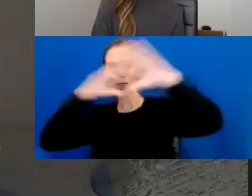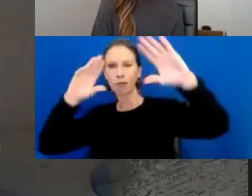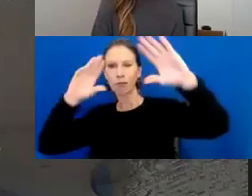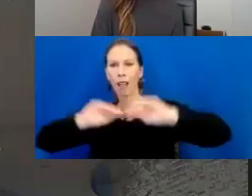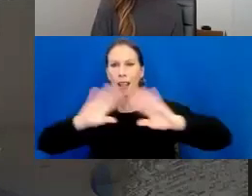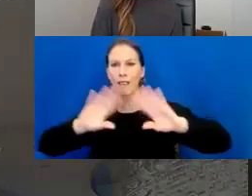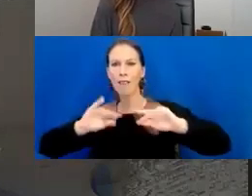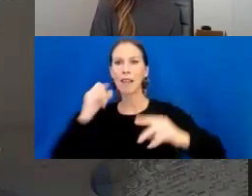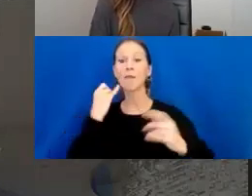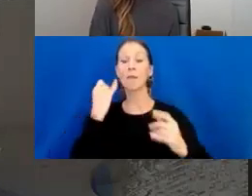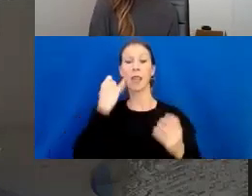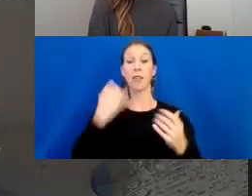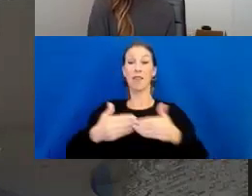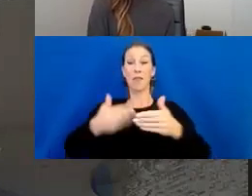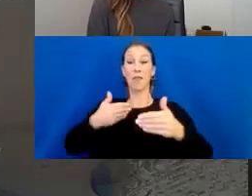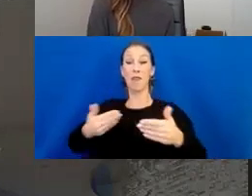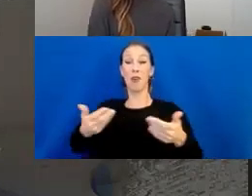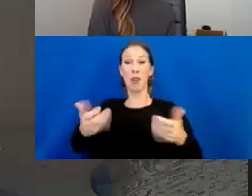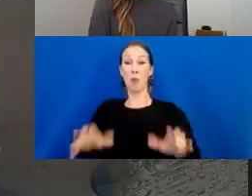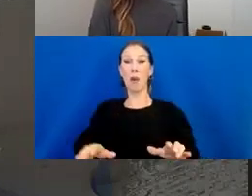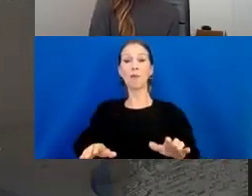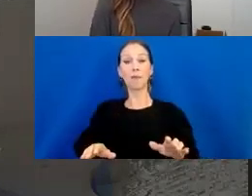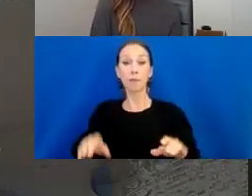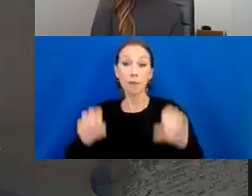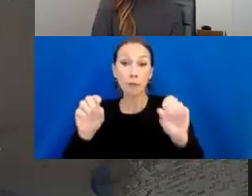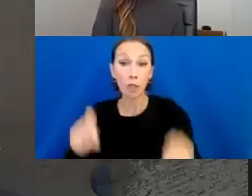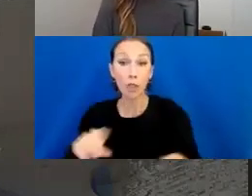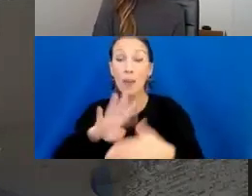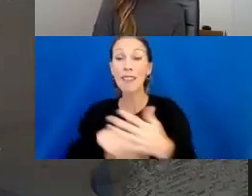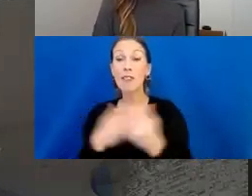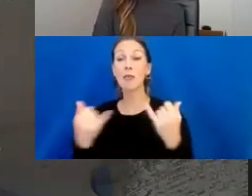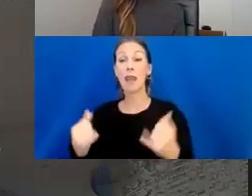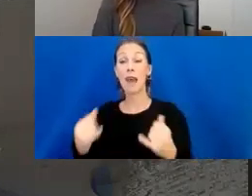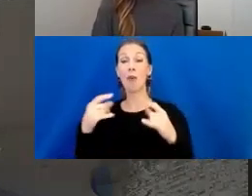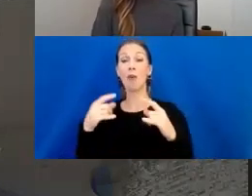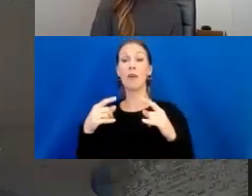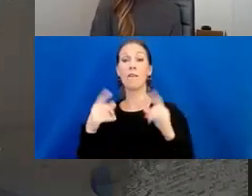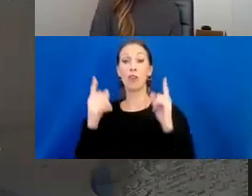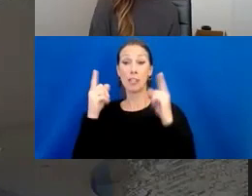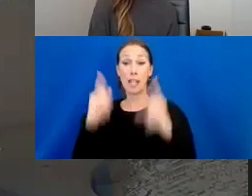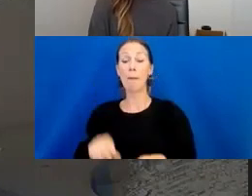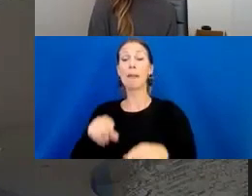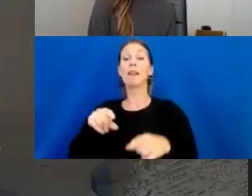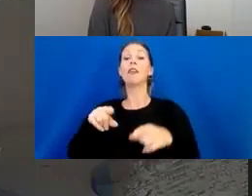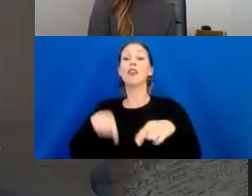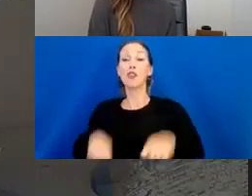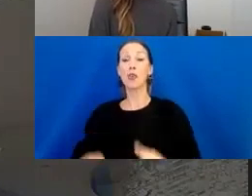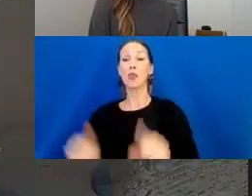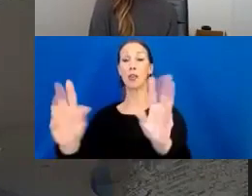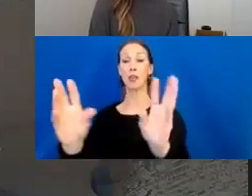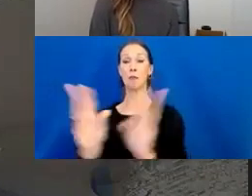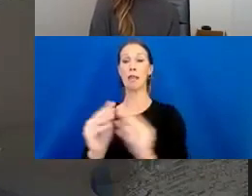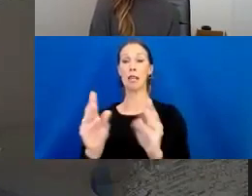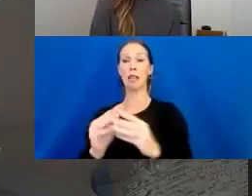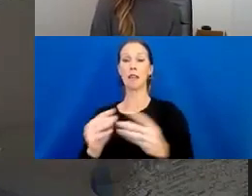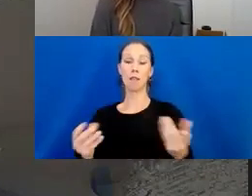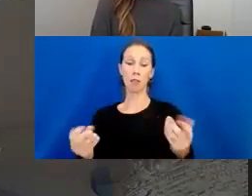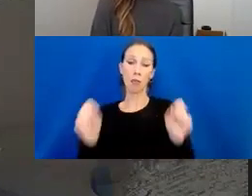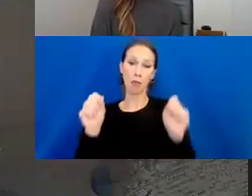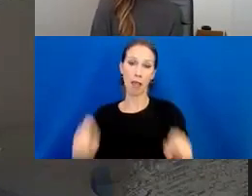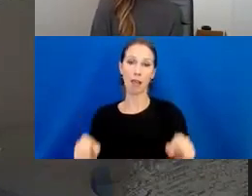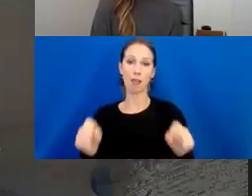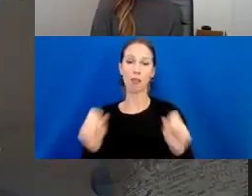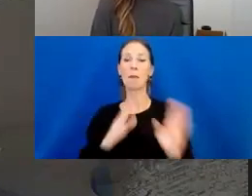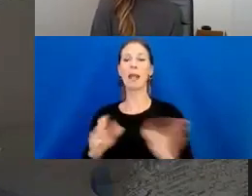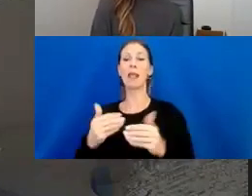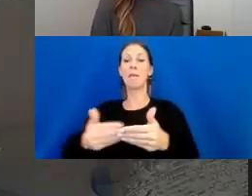before. Now you can schedule it now to do inside the meeting. And then when you get into the meetings, one of you has to schedule it for all of you, not just the chair. It can